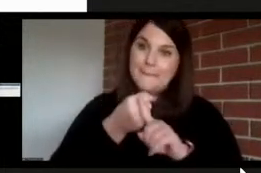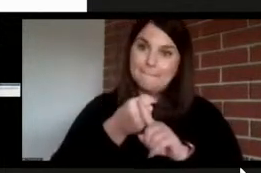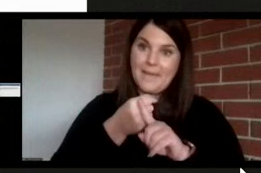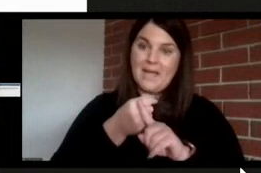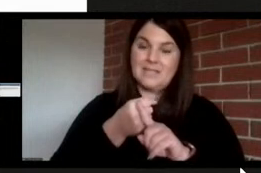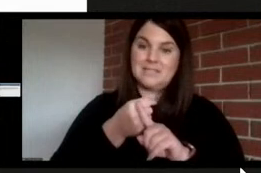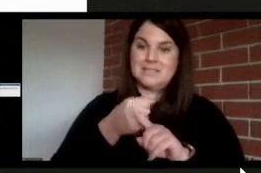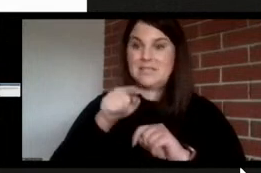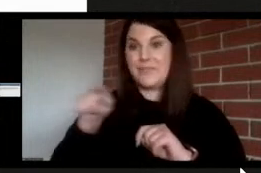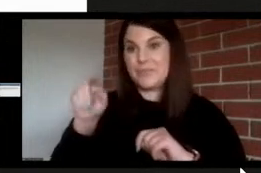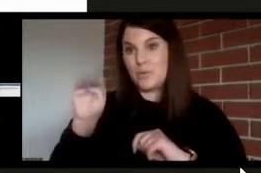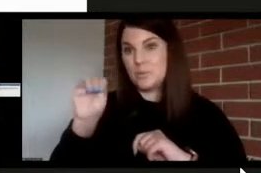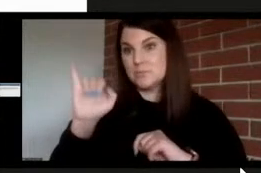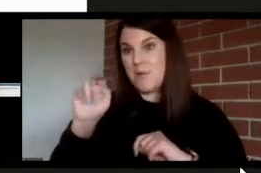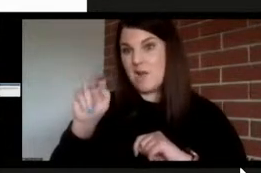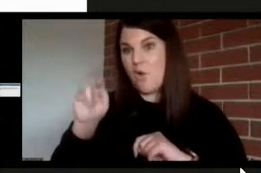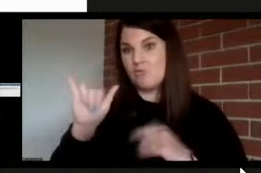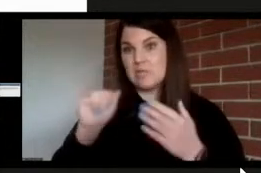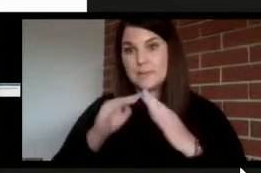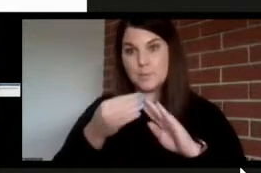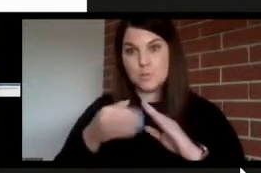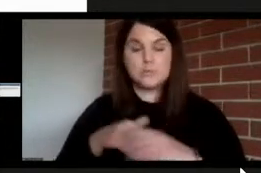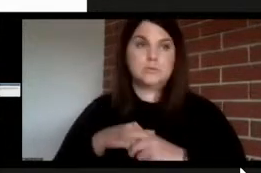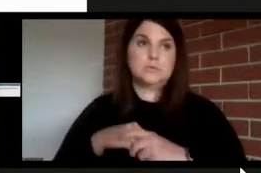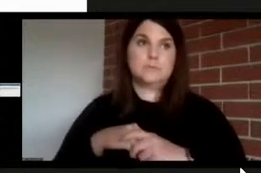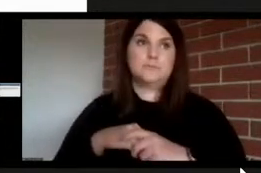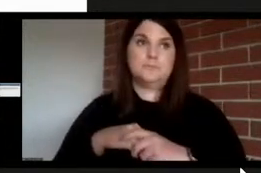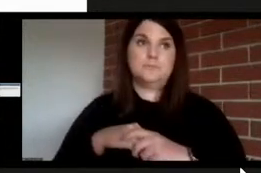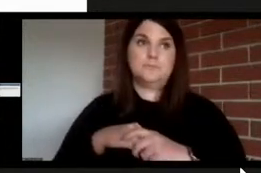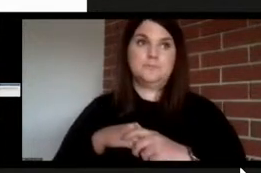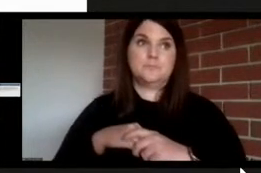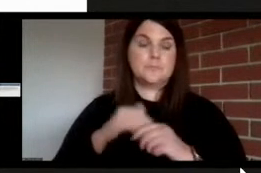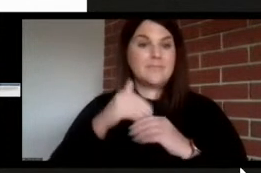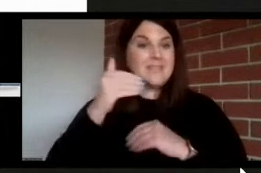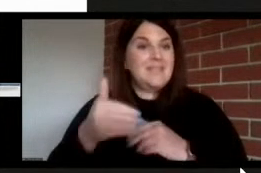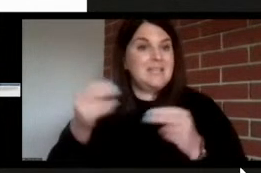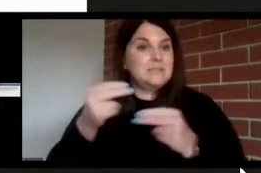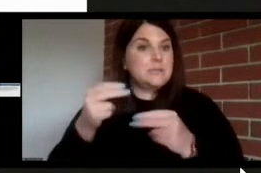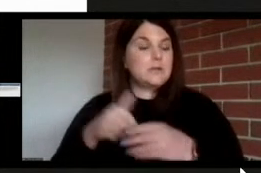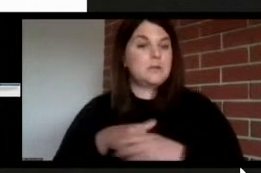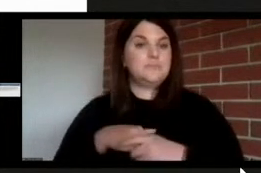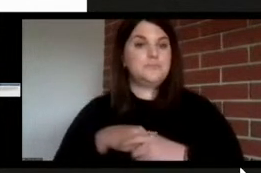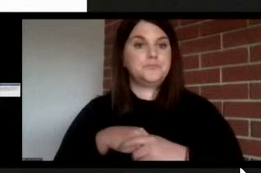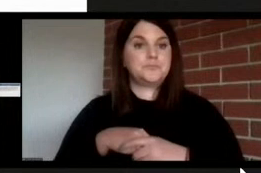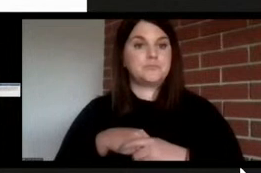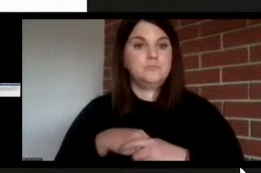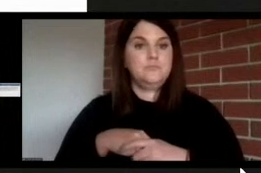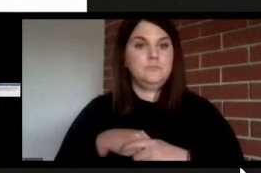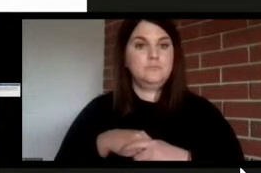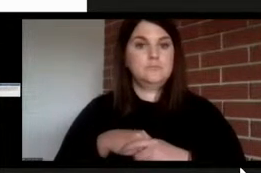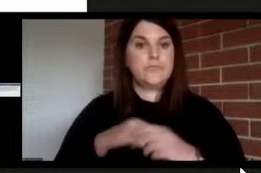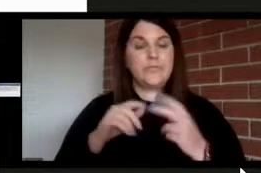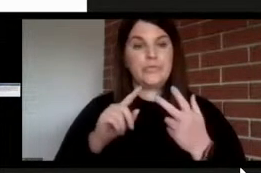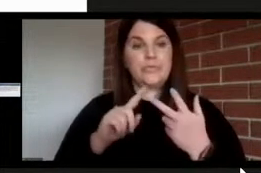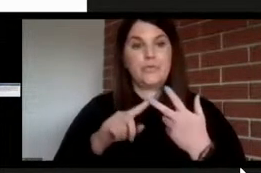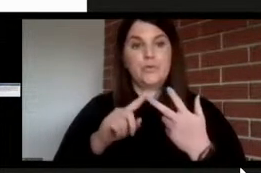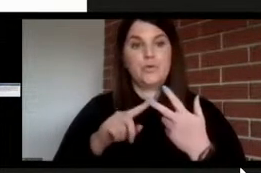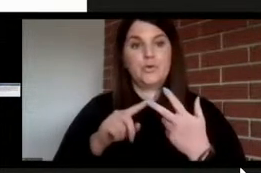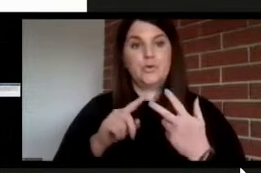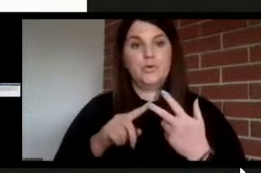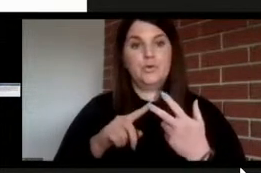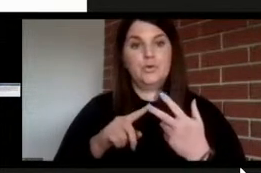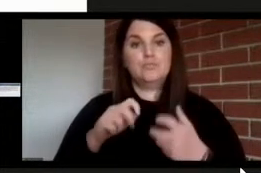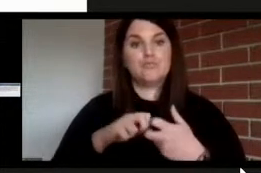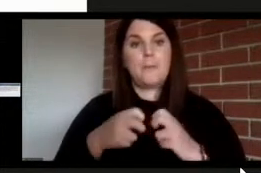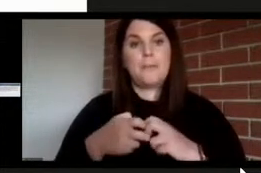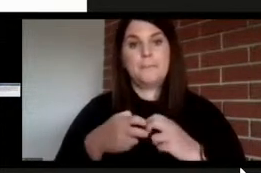and minoritized communities. On the next slide, for our third and final problem statement, we